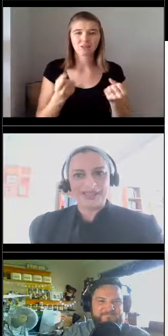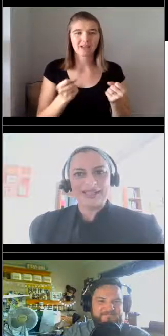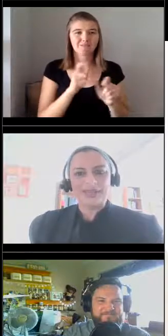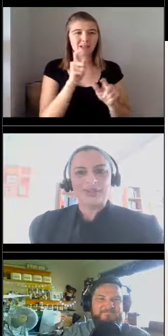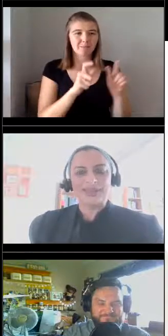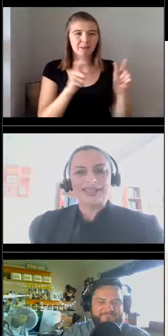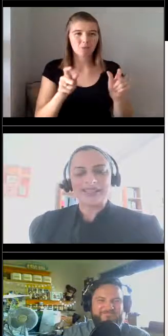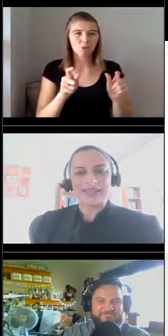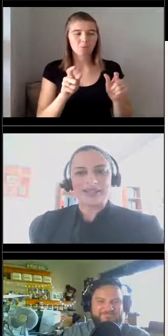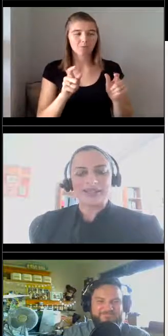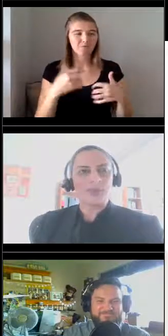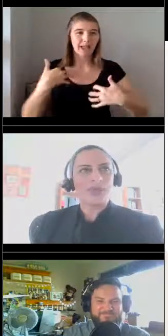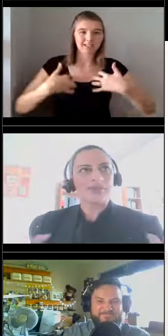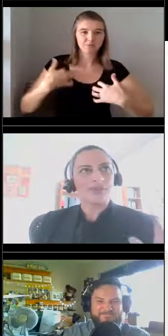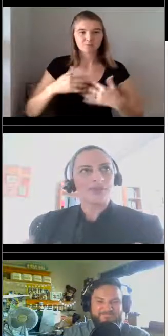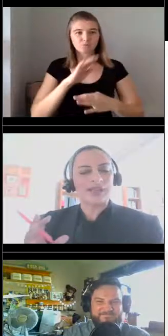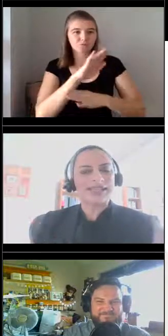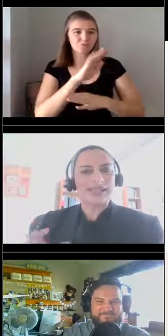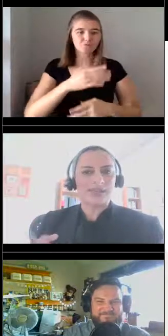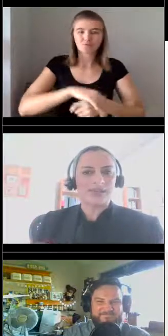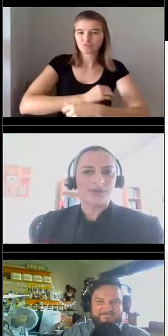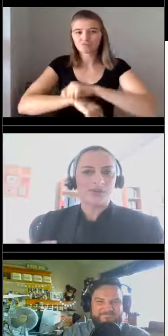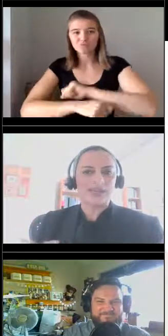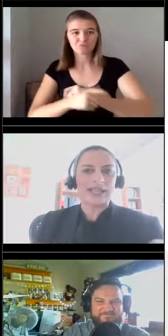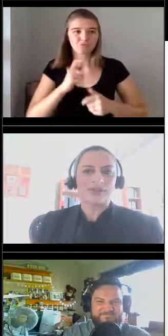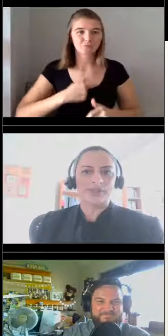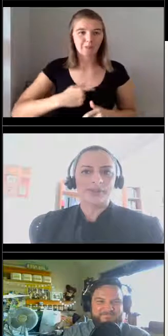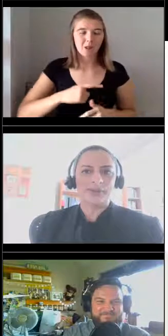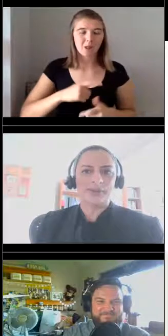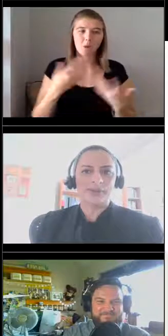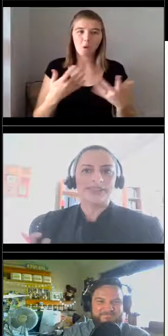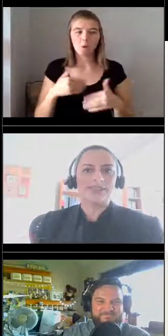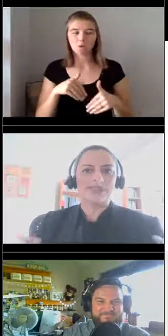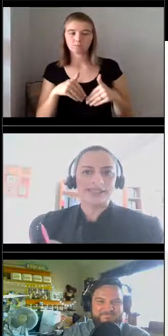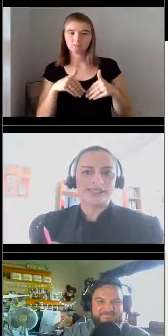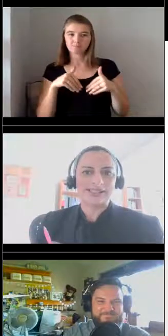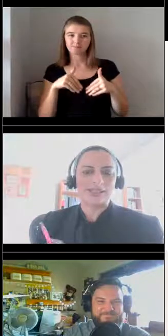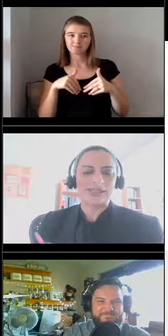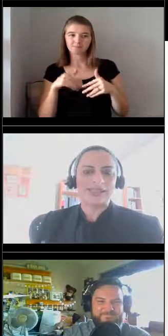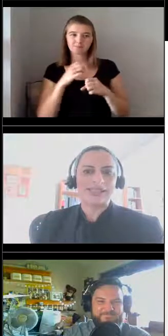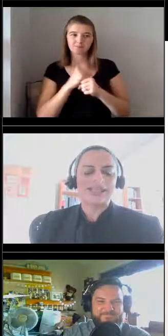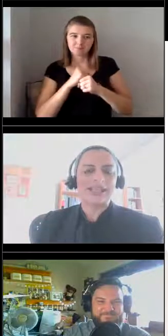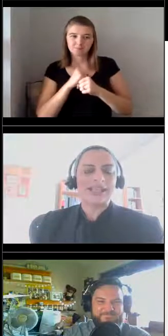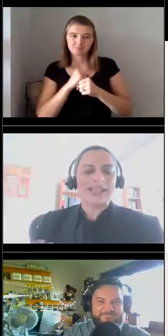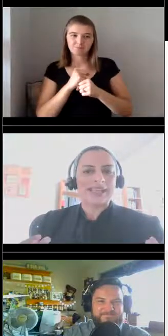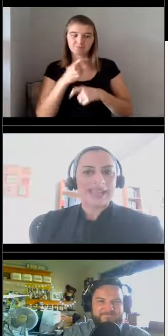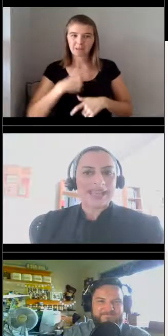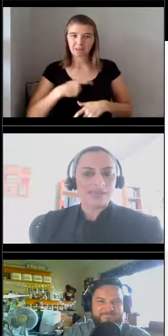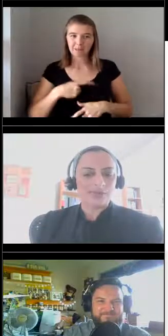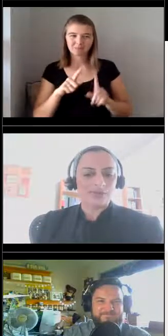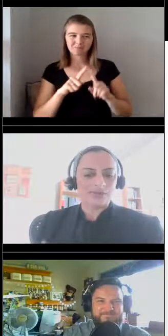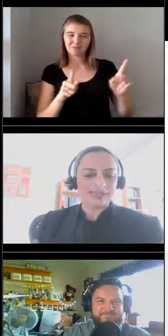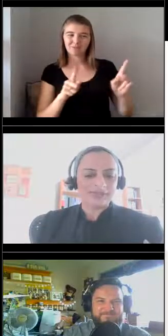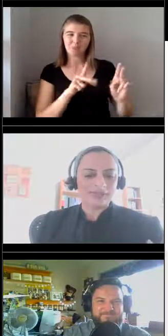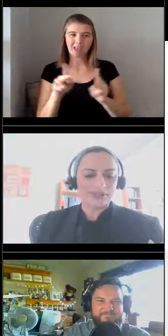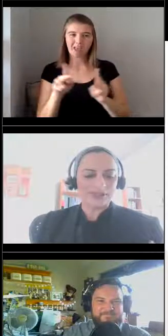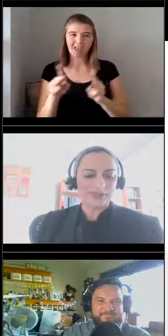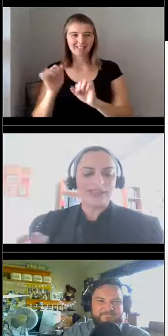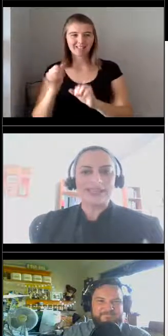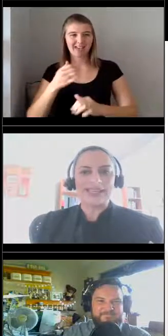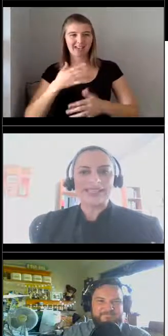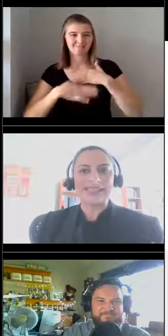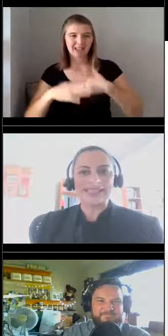well. So I think we have to really take into account the different styles and enable the